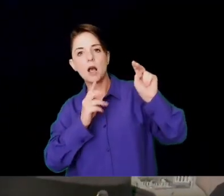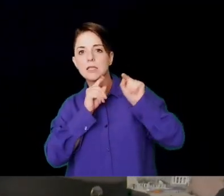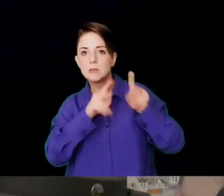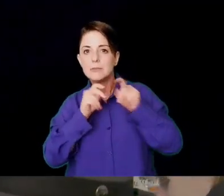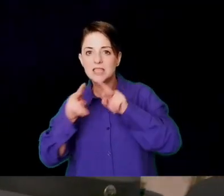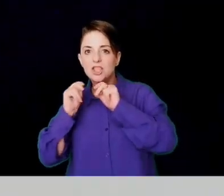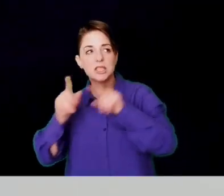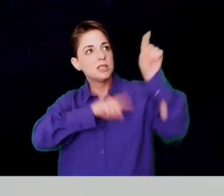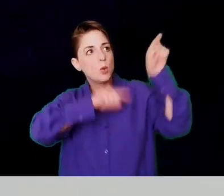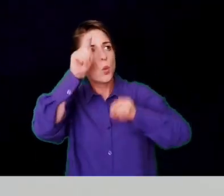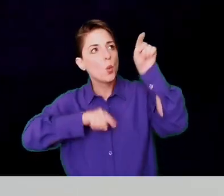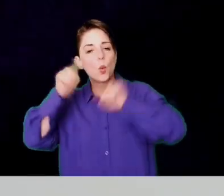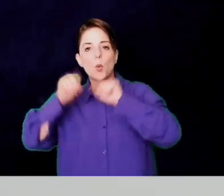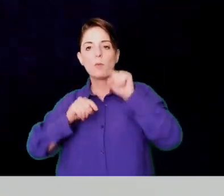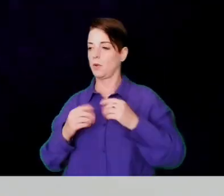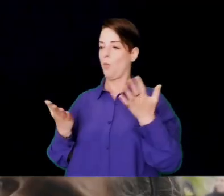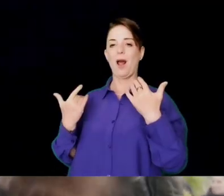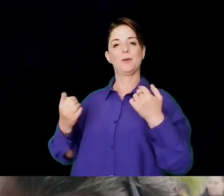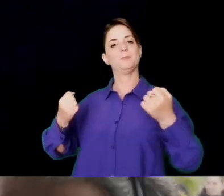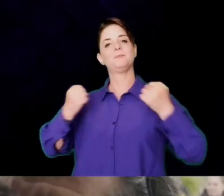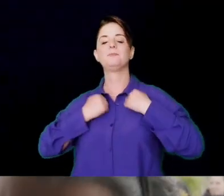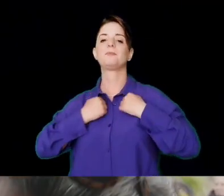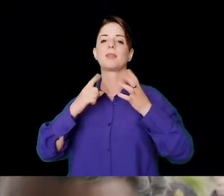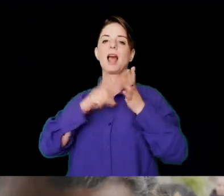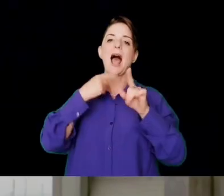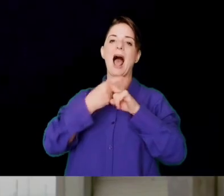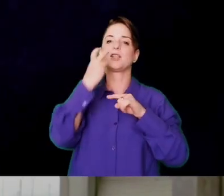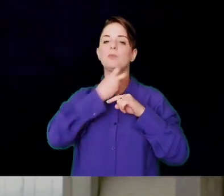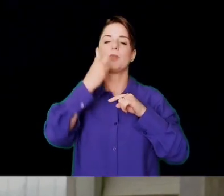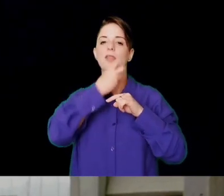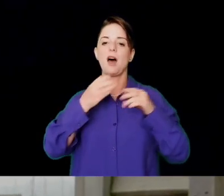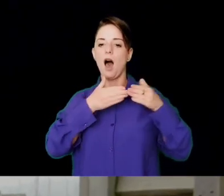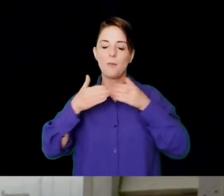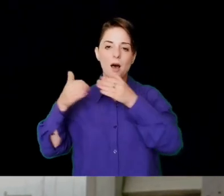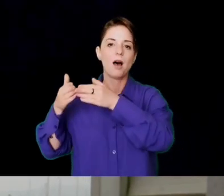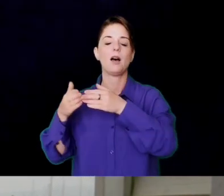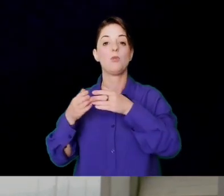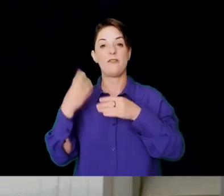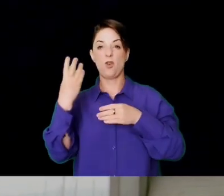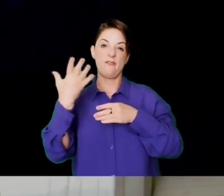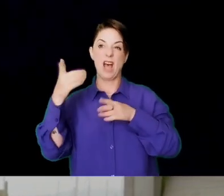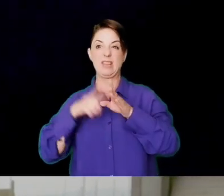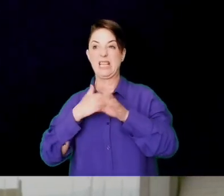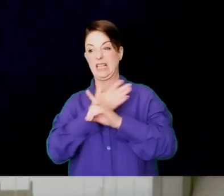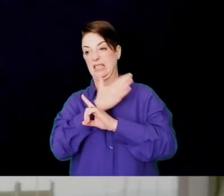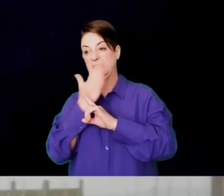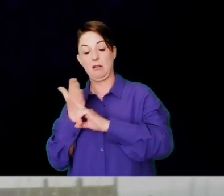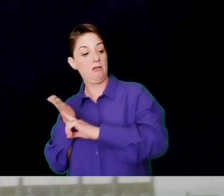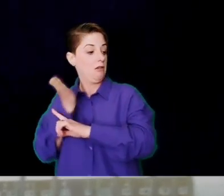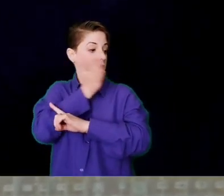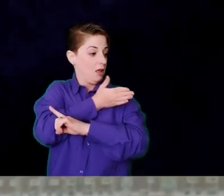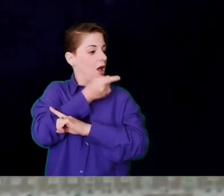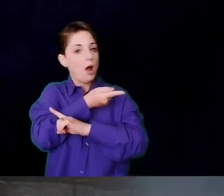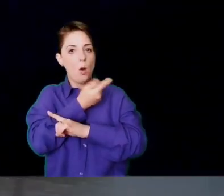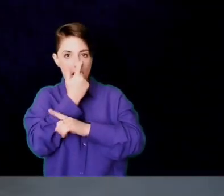diversity here. Welcome to Axmouth Harbour. We're 4 or 5 years down the road from where they are, maybe, so hopefully they might get